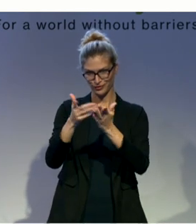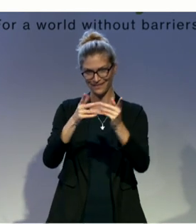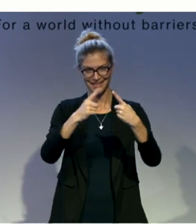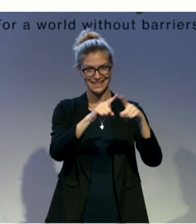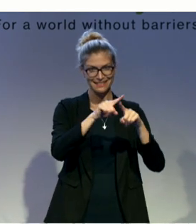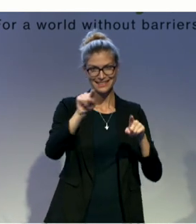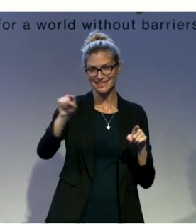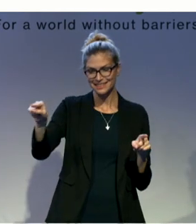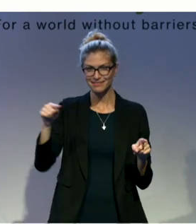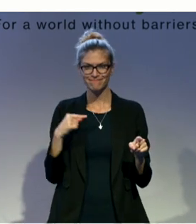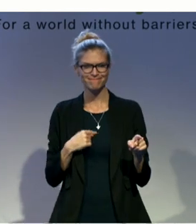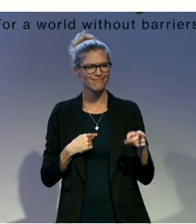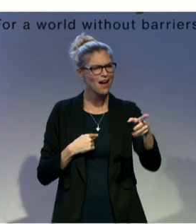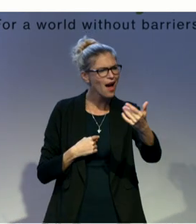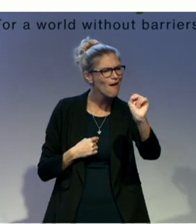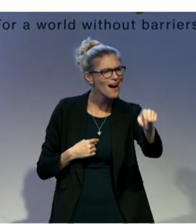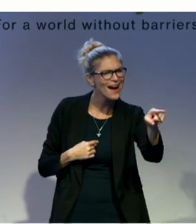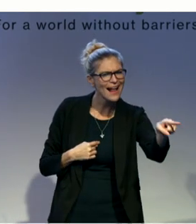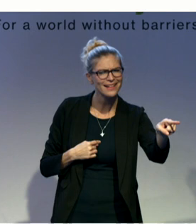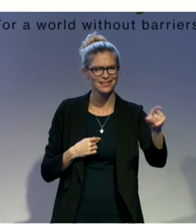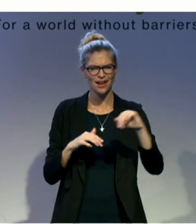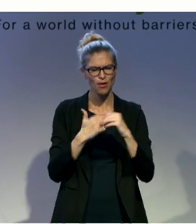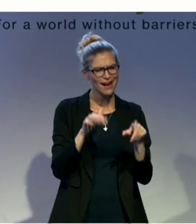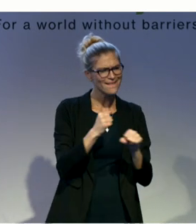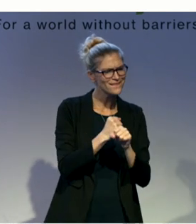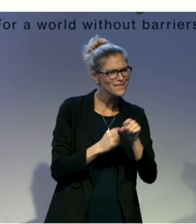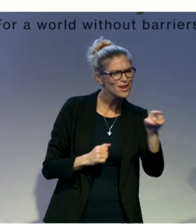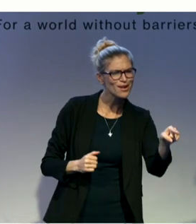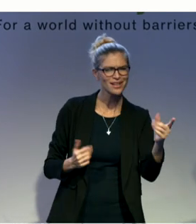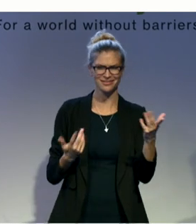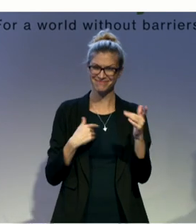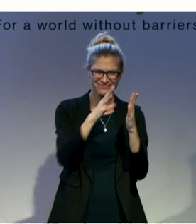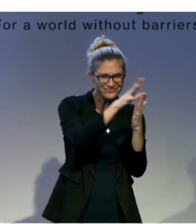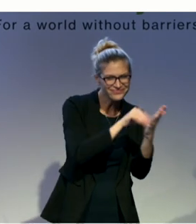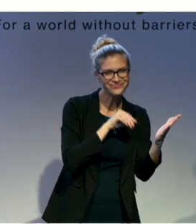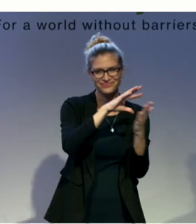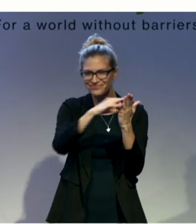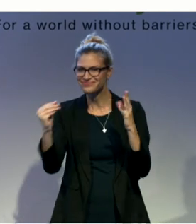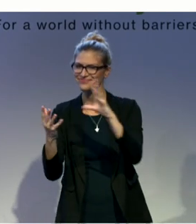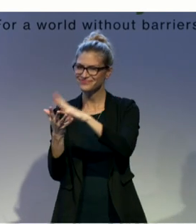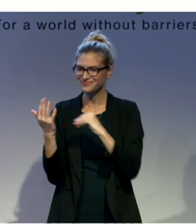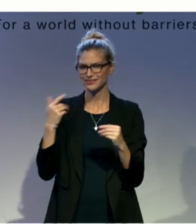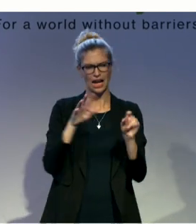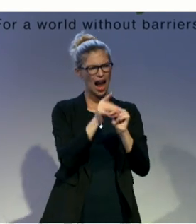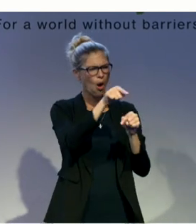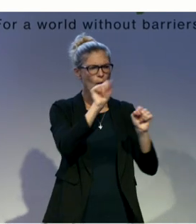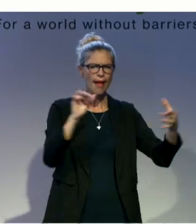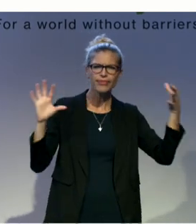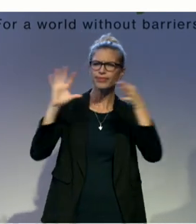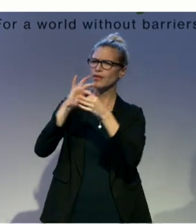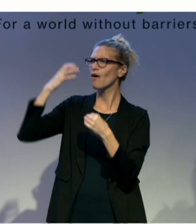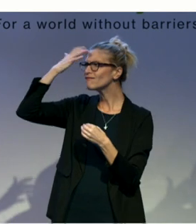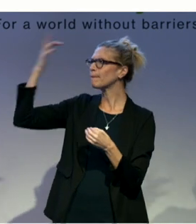formal relation with the state. There is a startup